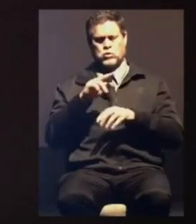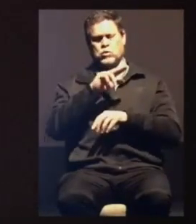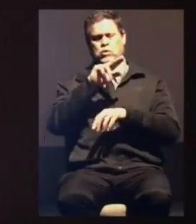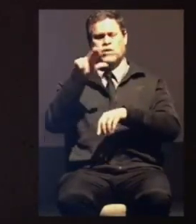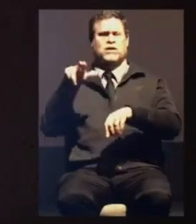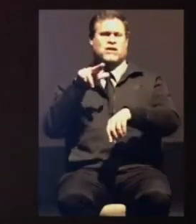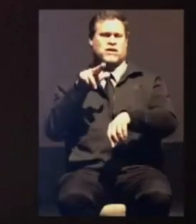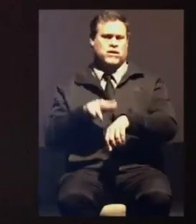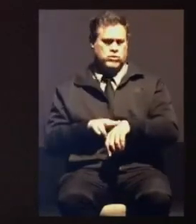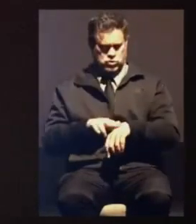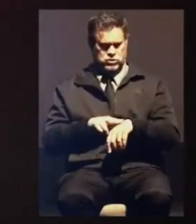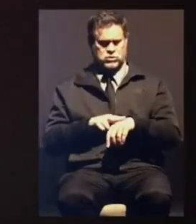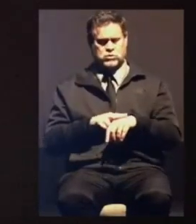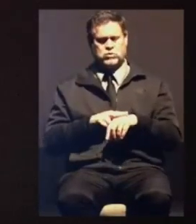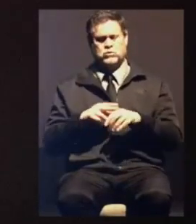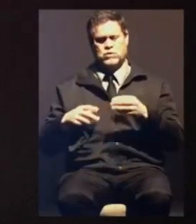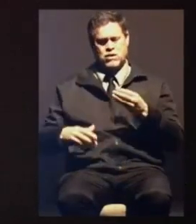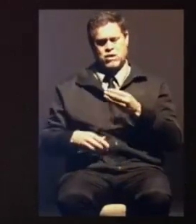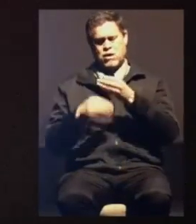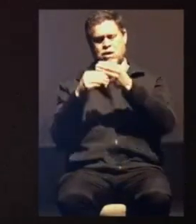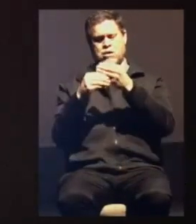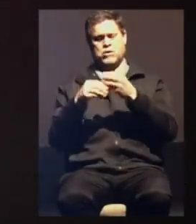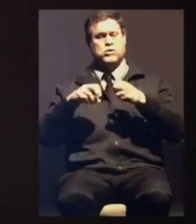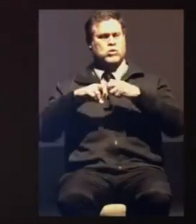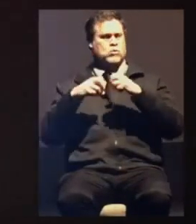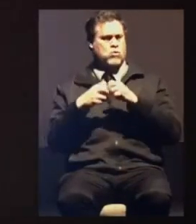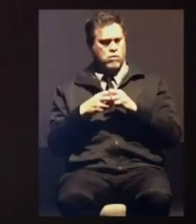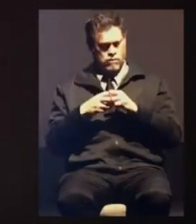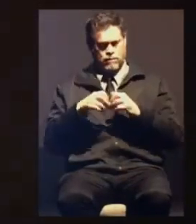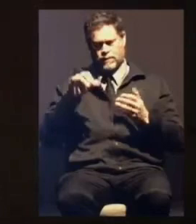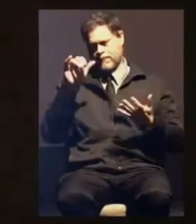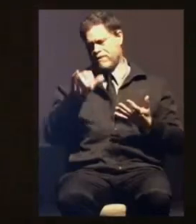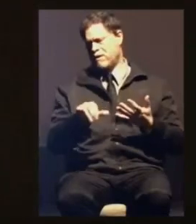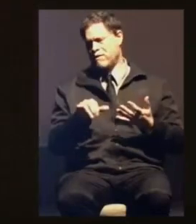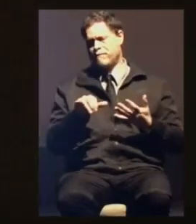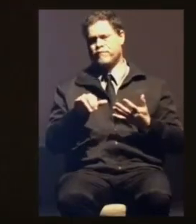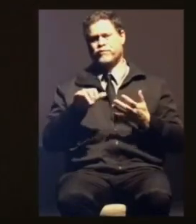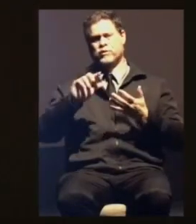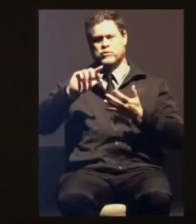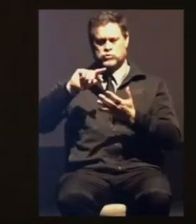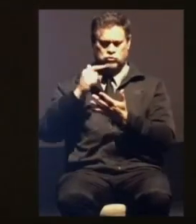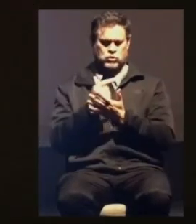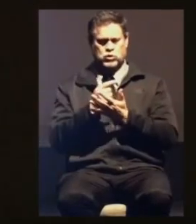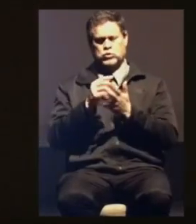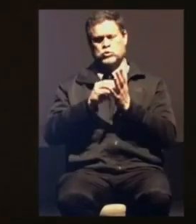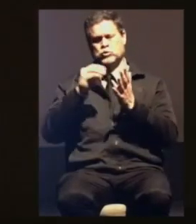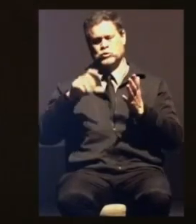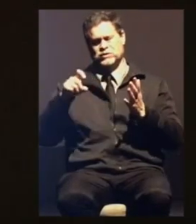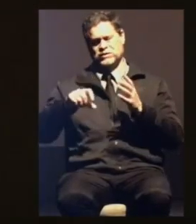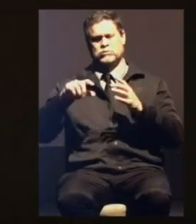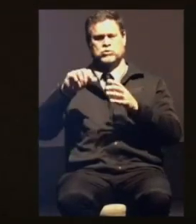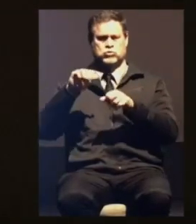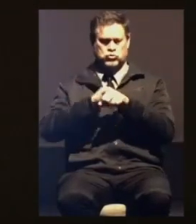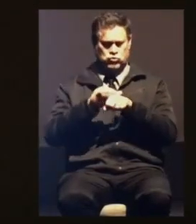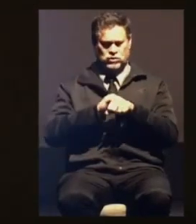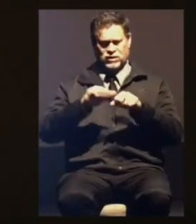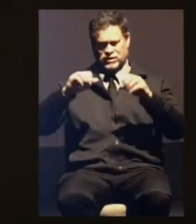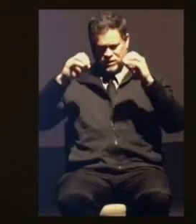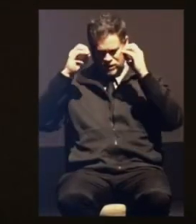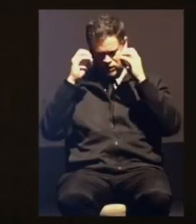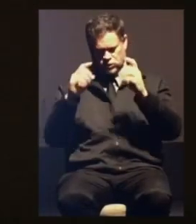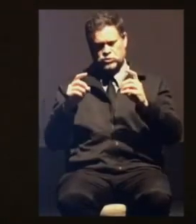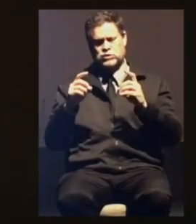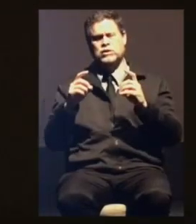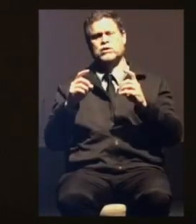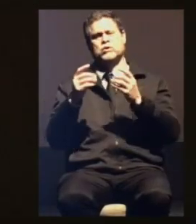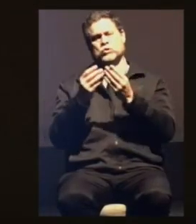nationally. Which adds to the problem to this is that these graduate students need to be trained and educated.